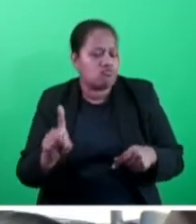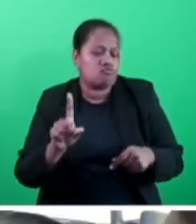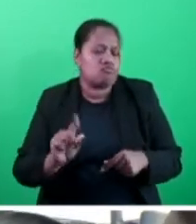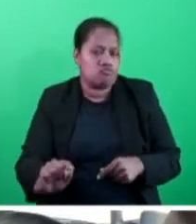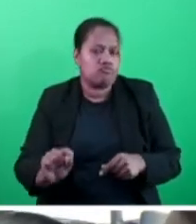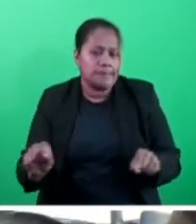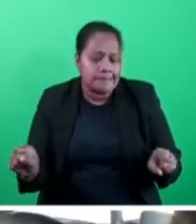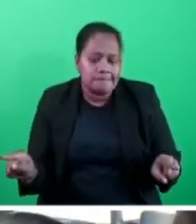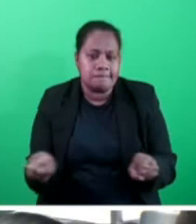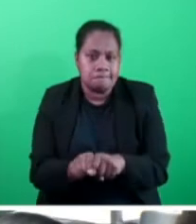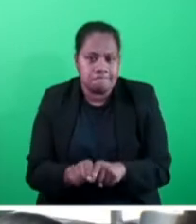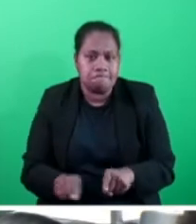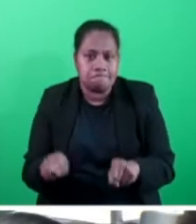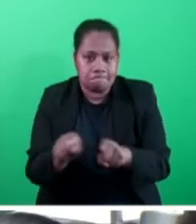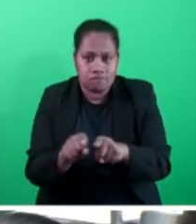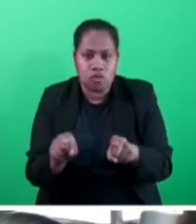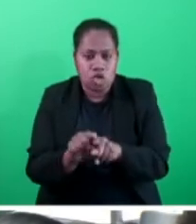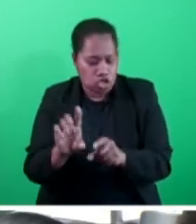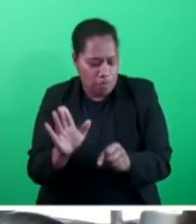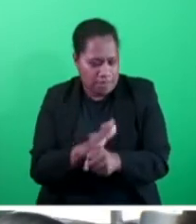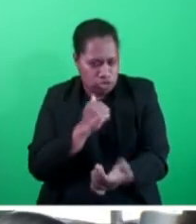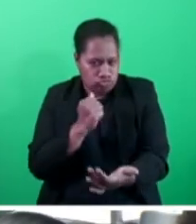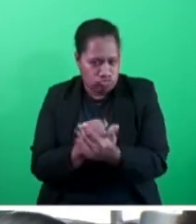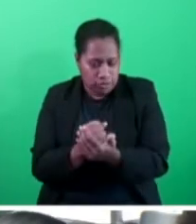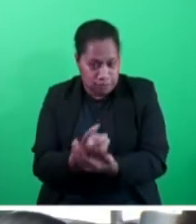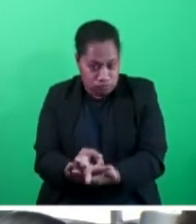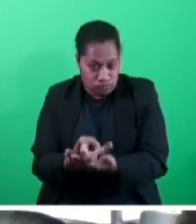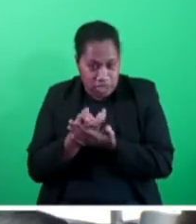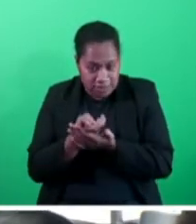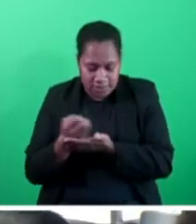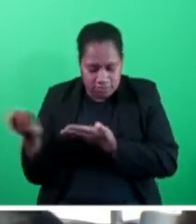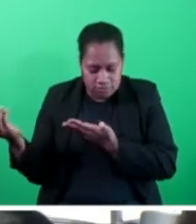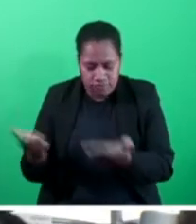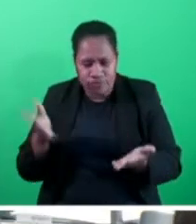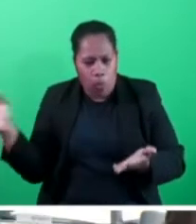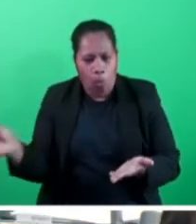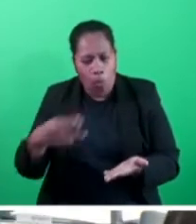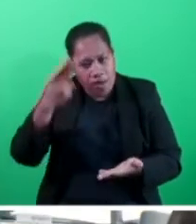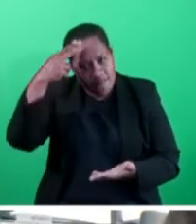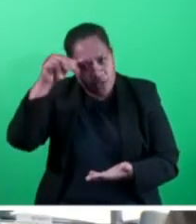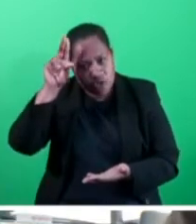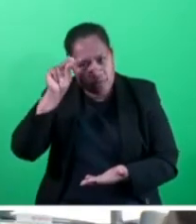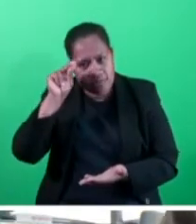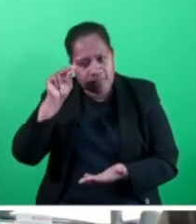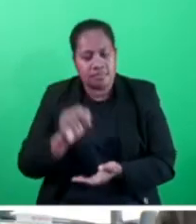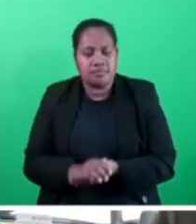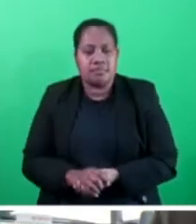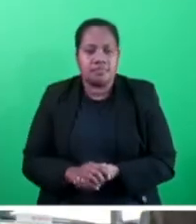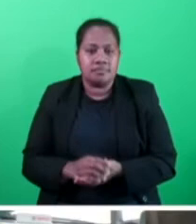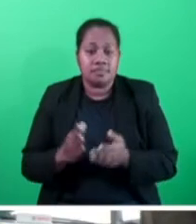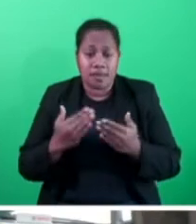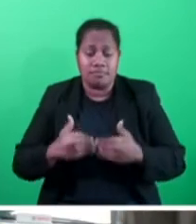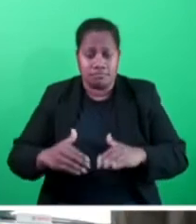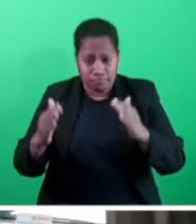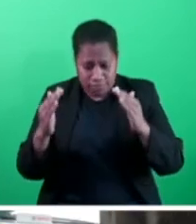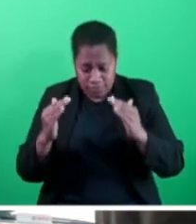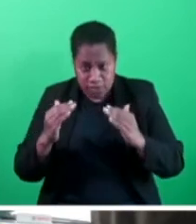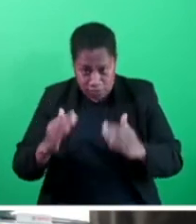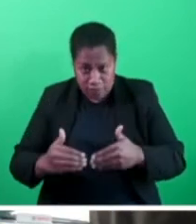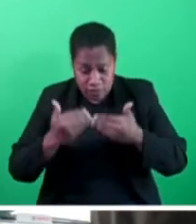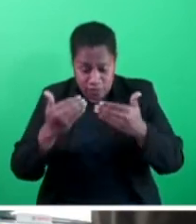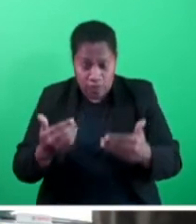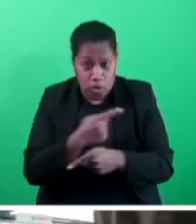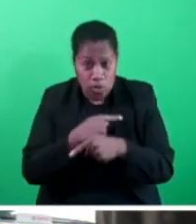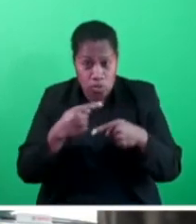manner to ensure that minimum wages provided for all Fijians. And moving forward, Mr. Speaker said, as we grow our